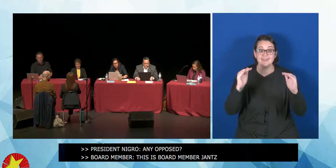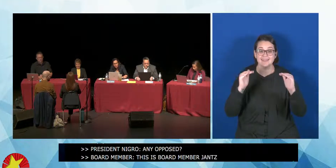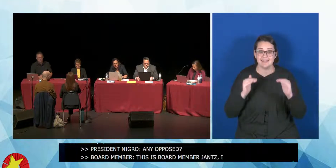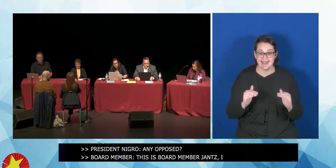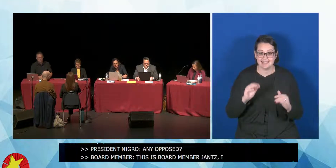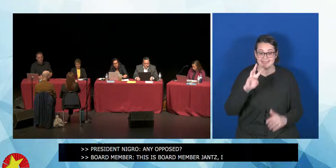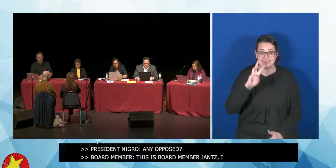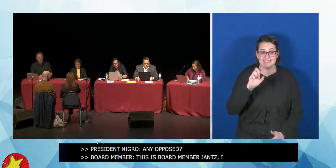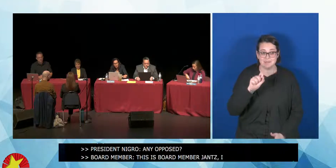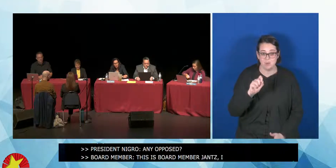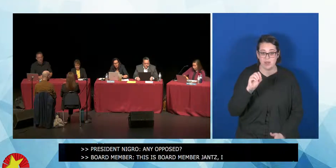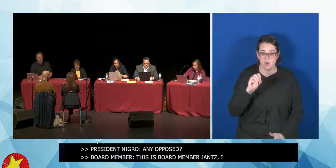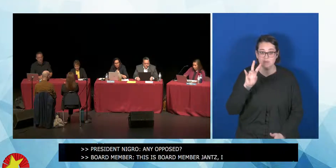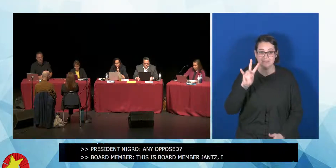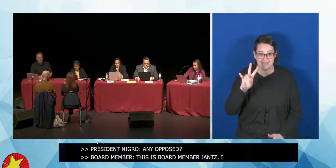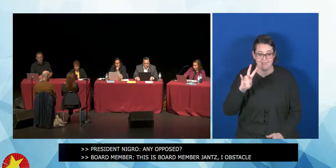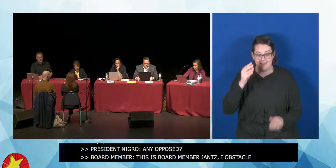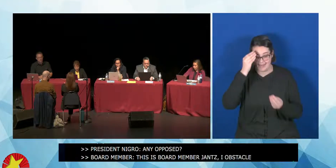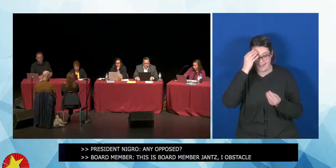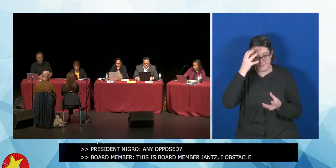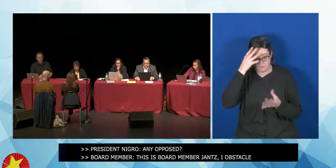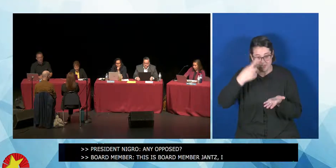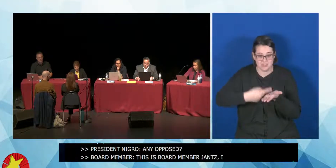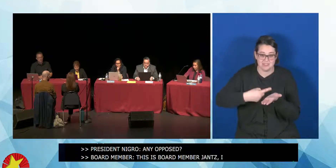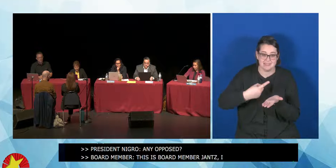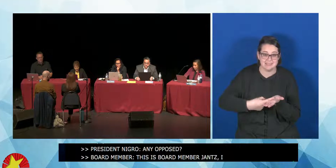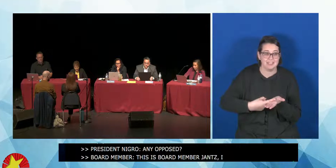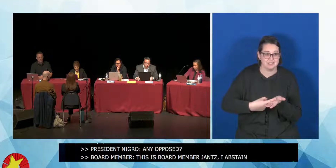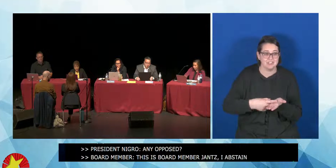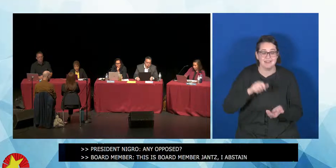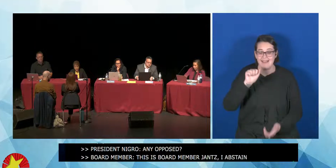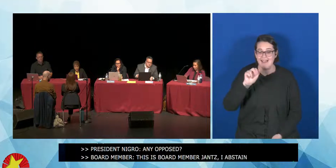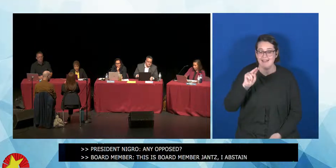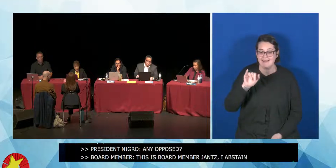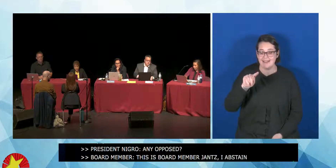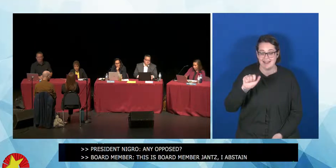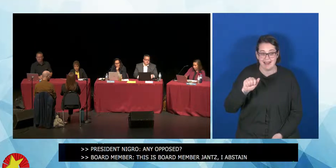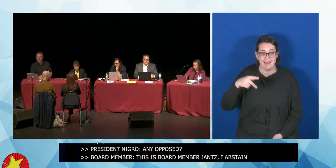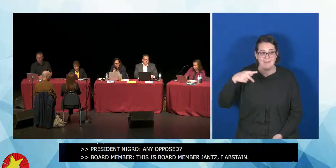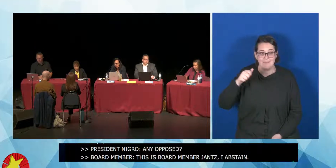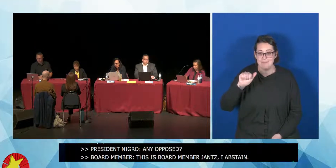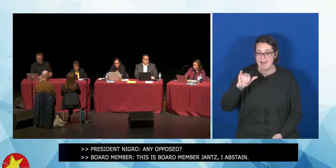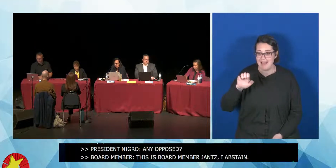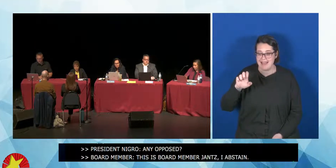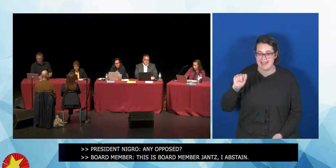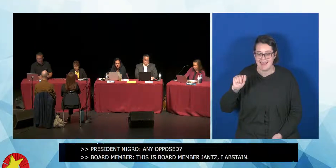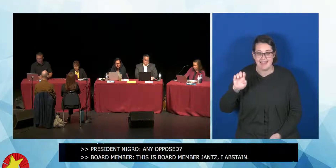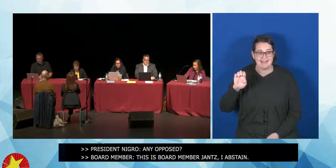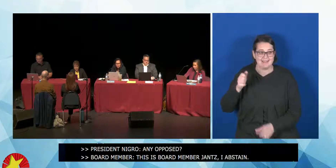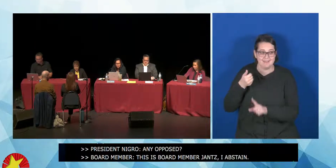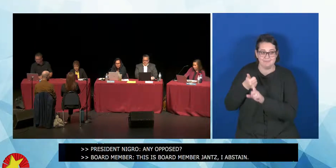6.07, information discussion item, compensation restructure, Anita Pyatt, Executive Director of Human Resources.